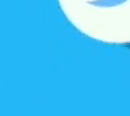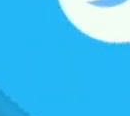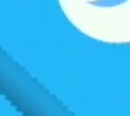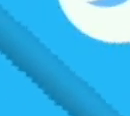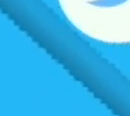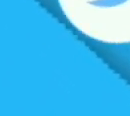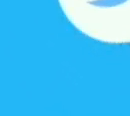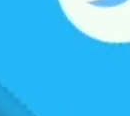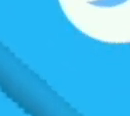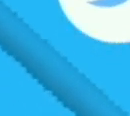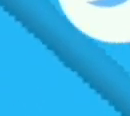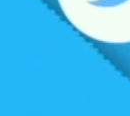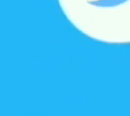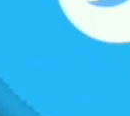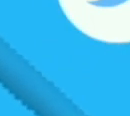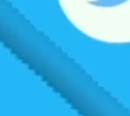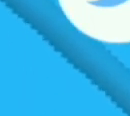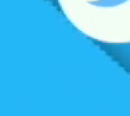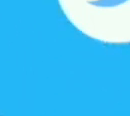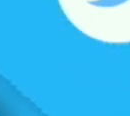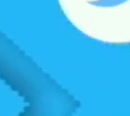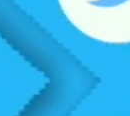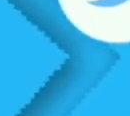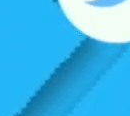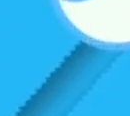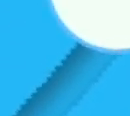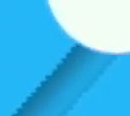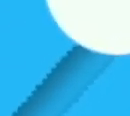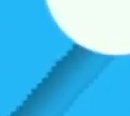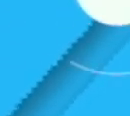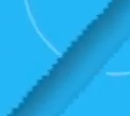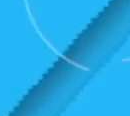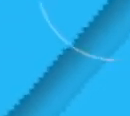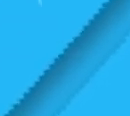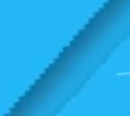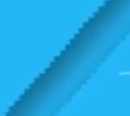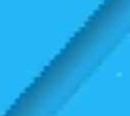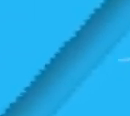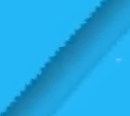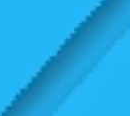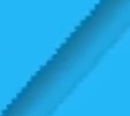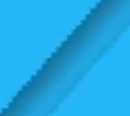for breaking news, live event coverage, web exclusives, and much more.